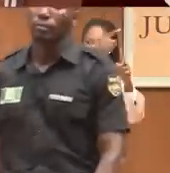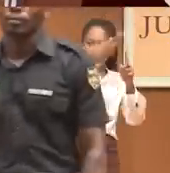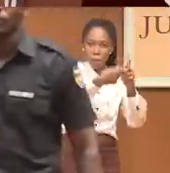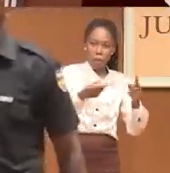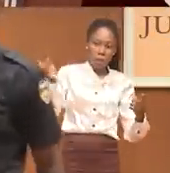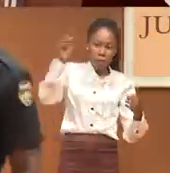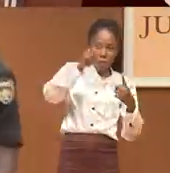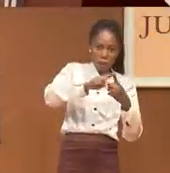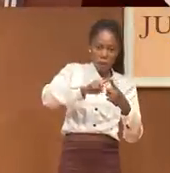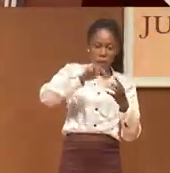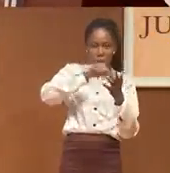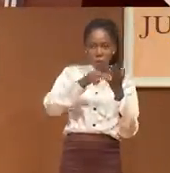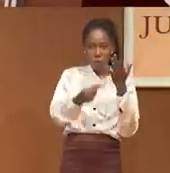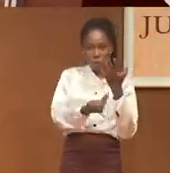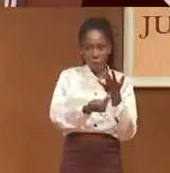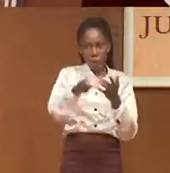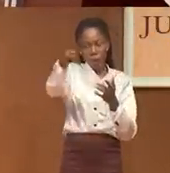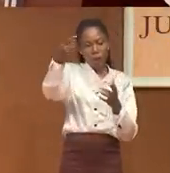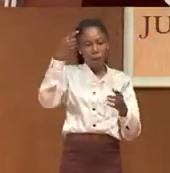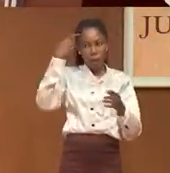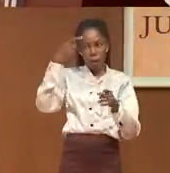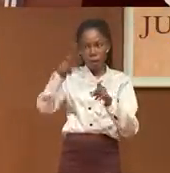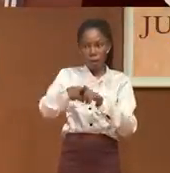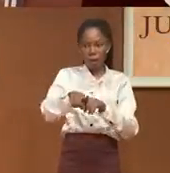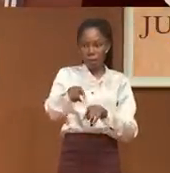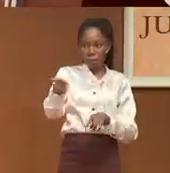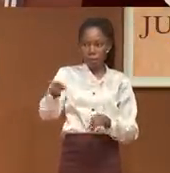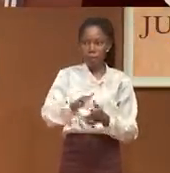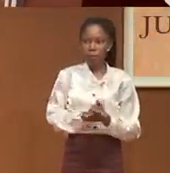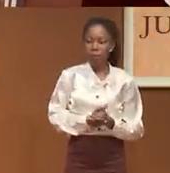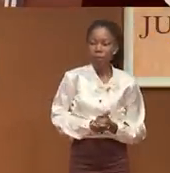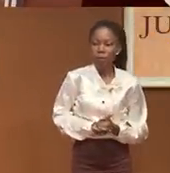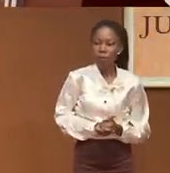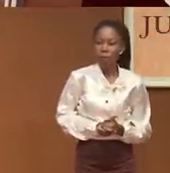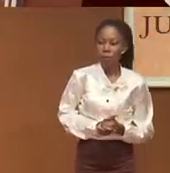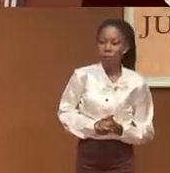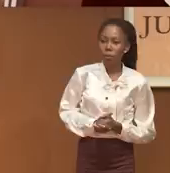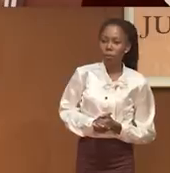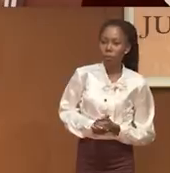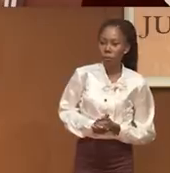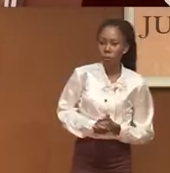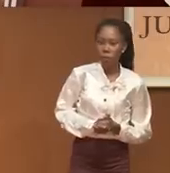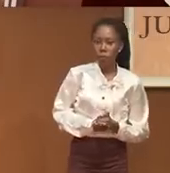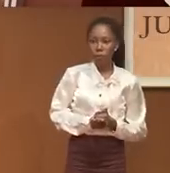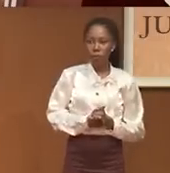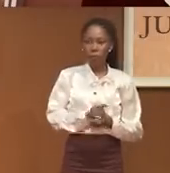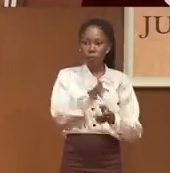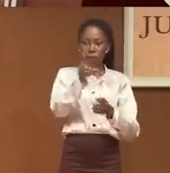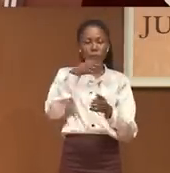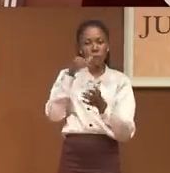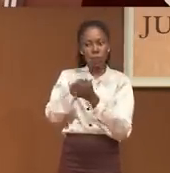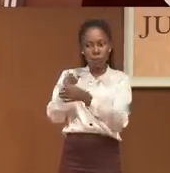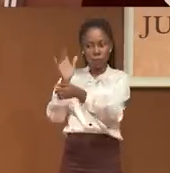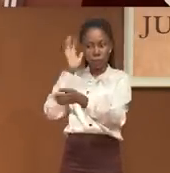till November. Let me have a look at it. I agreed. Show him. It was a WhatsApp message. He said he will be paying